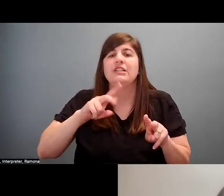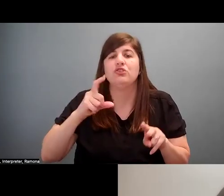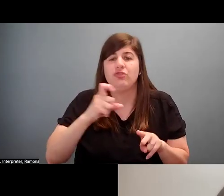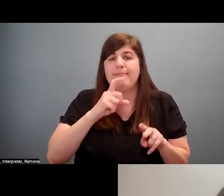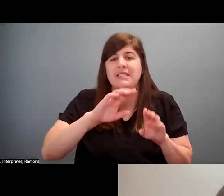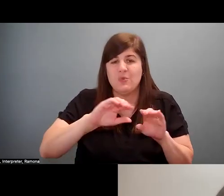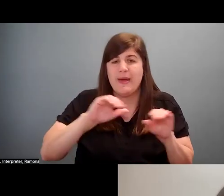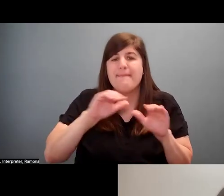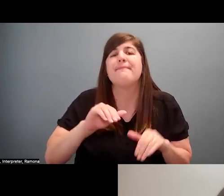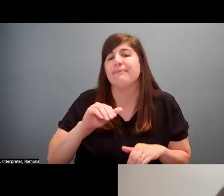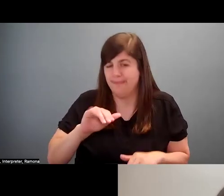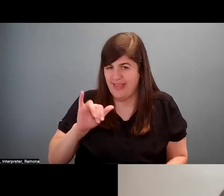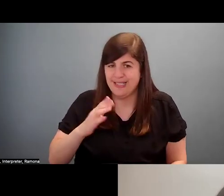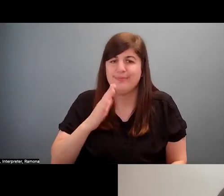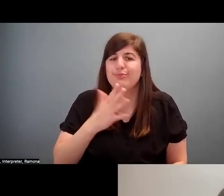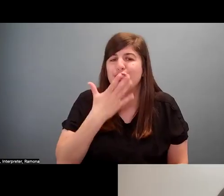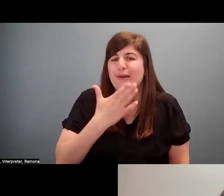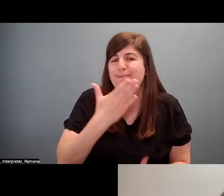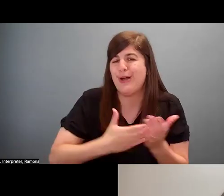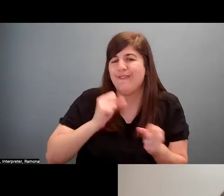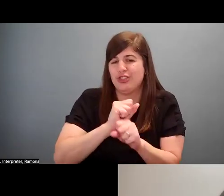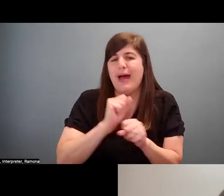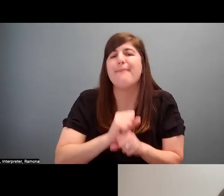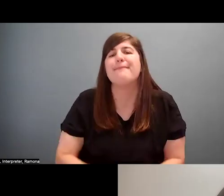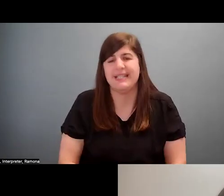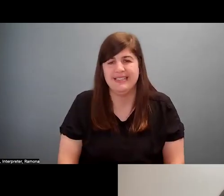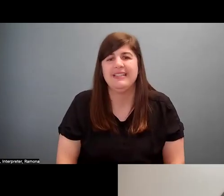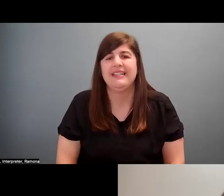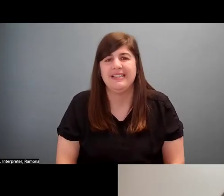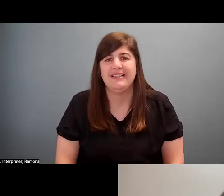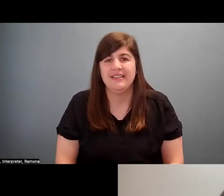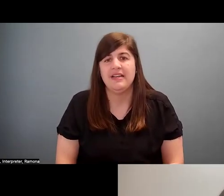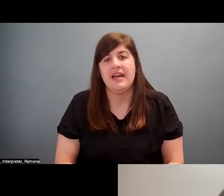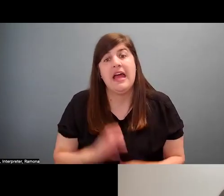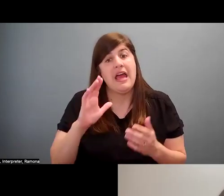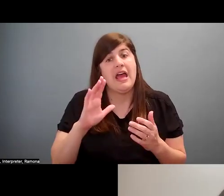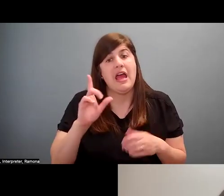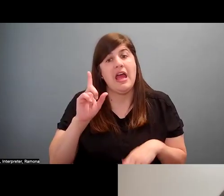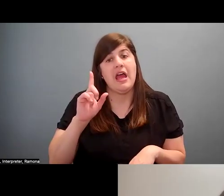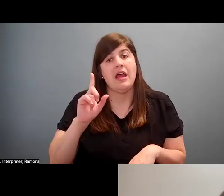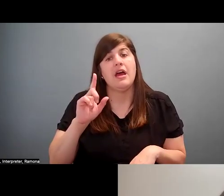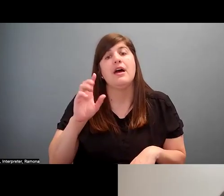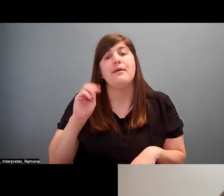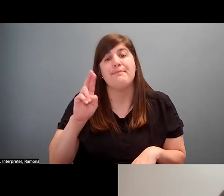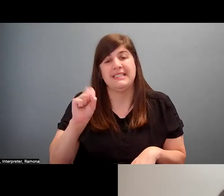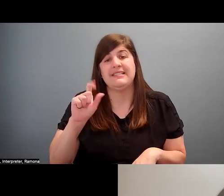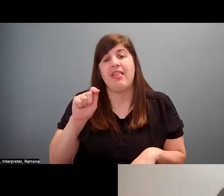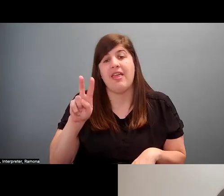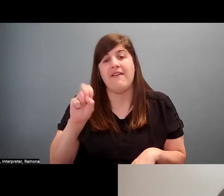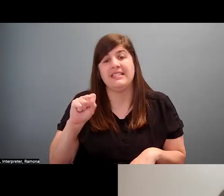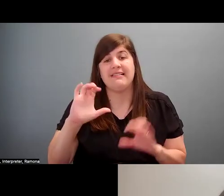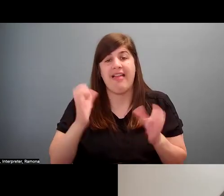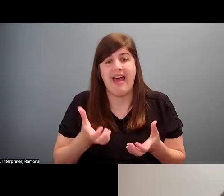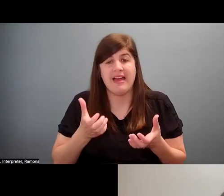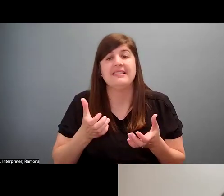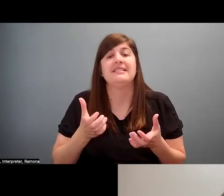It's, pretty good part of the job. that's just Um, how long does it take? This is from Mrs. Love's class. How long does it take